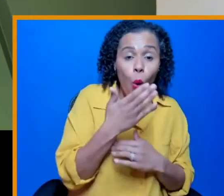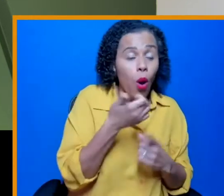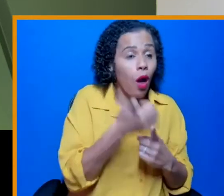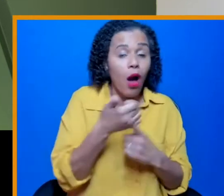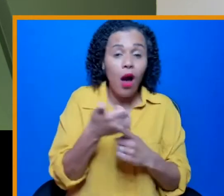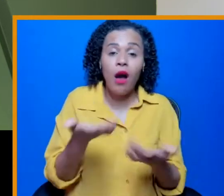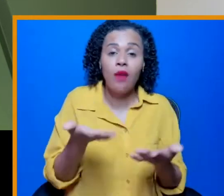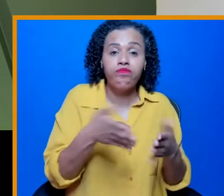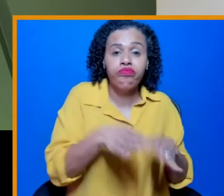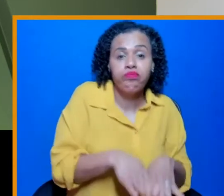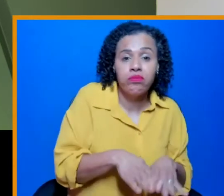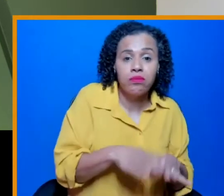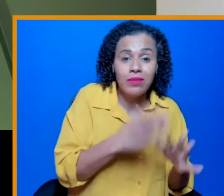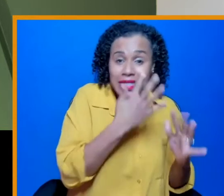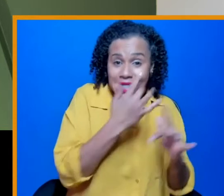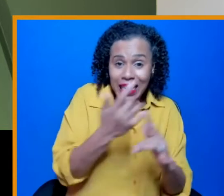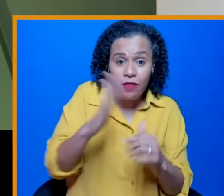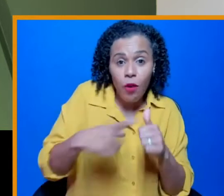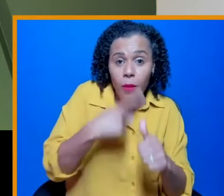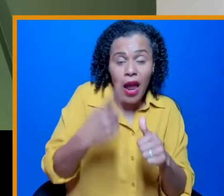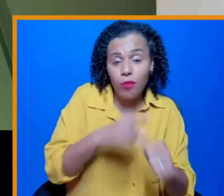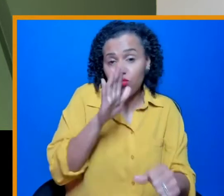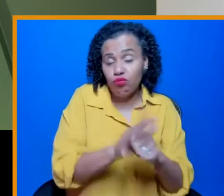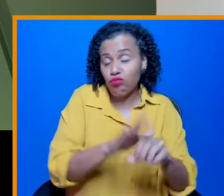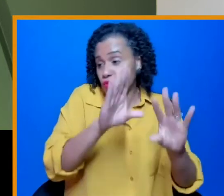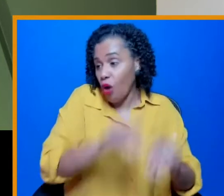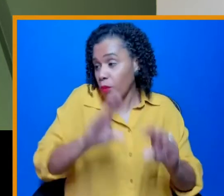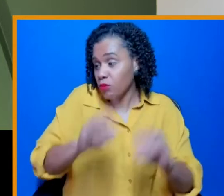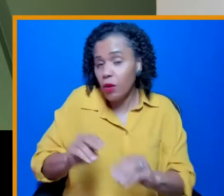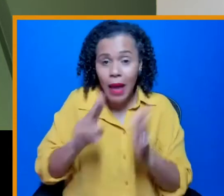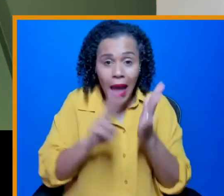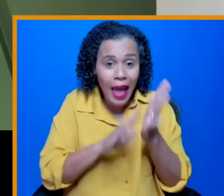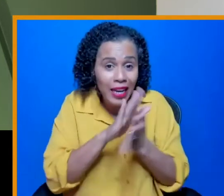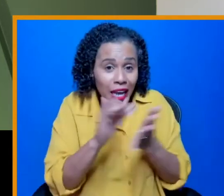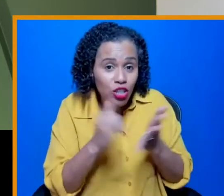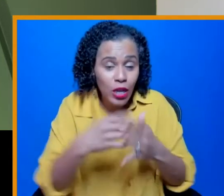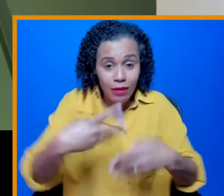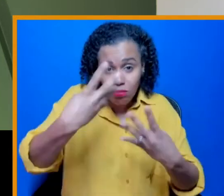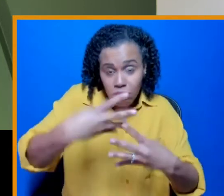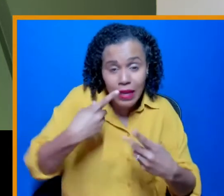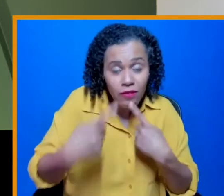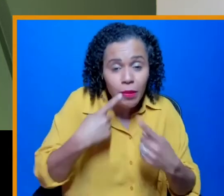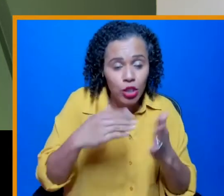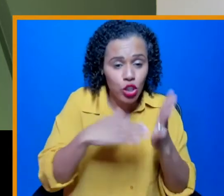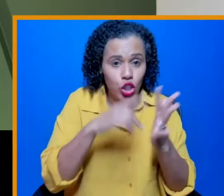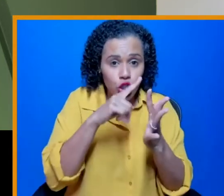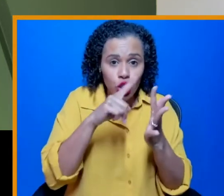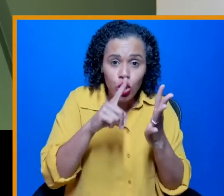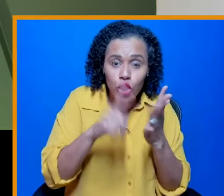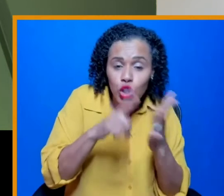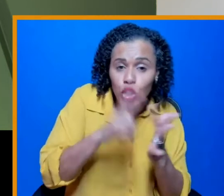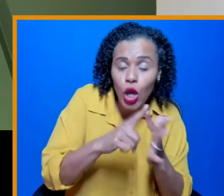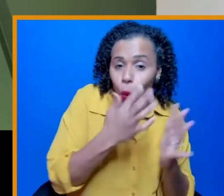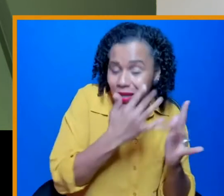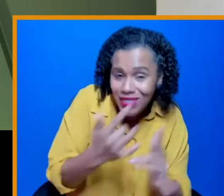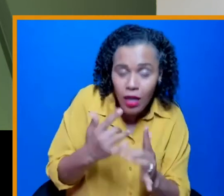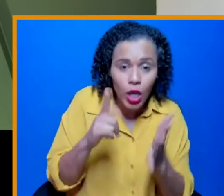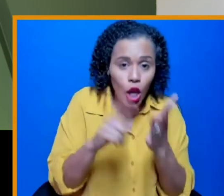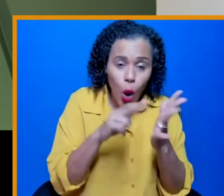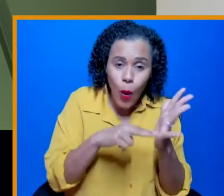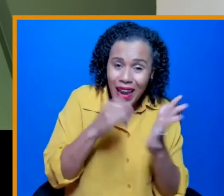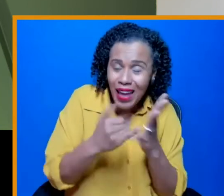from testing from April, the daily NHS dashboard, the Zoe study, the REACT programme, the ONS surveillance, and a